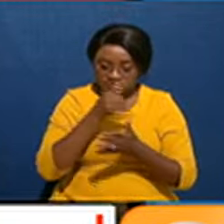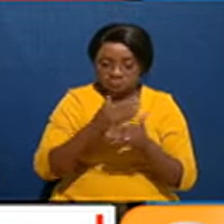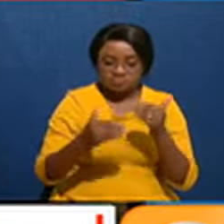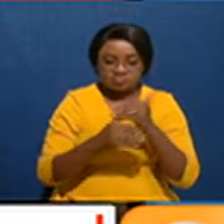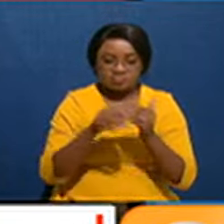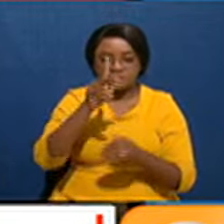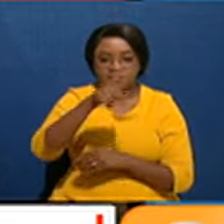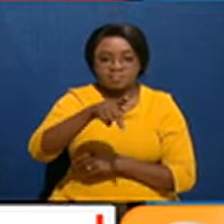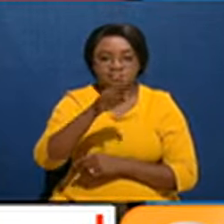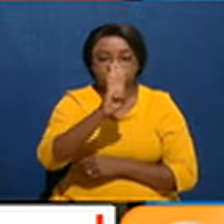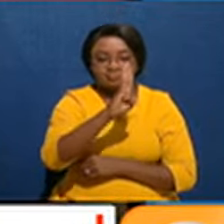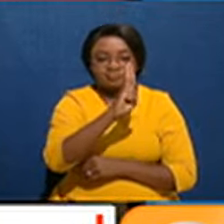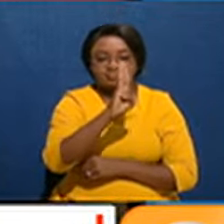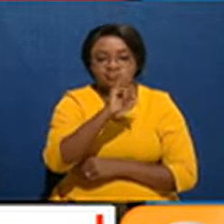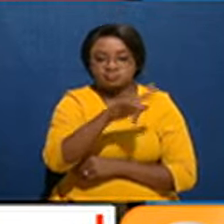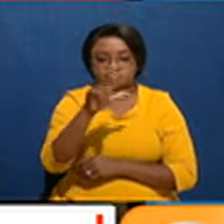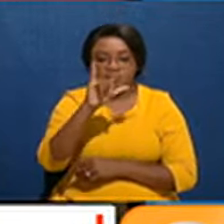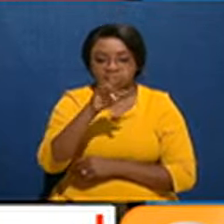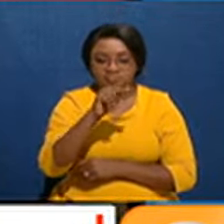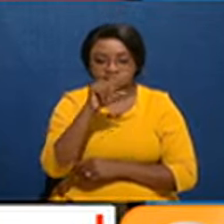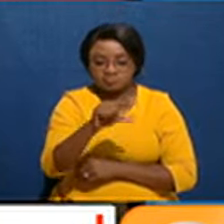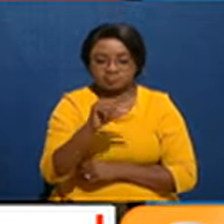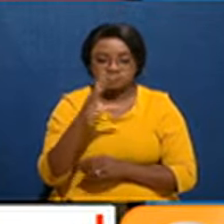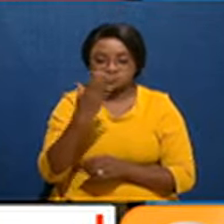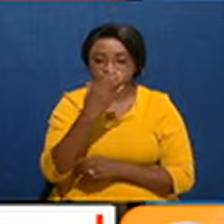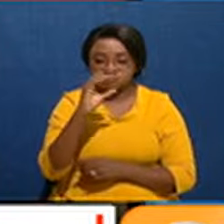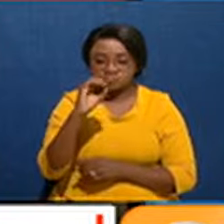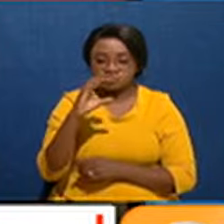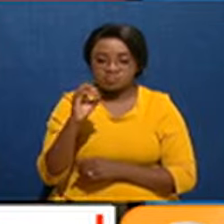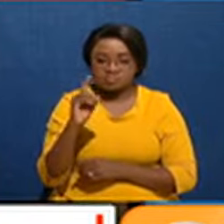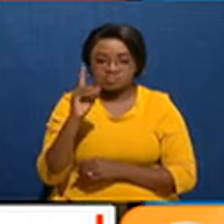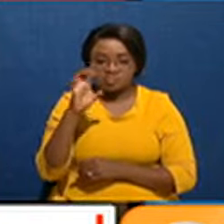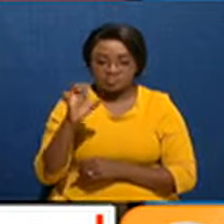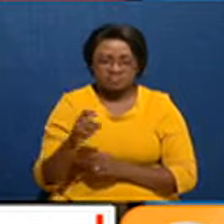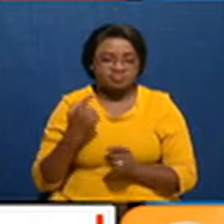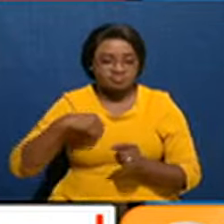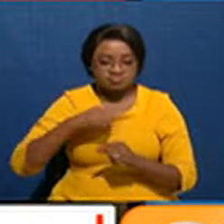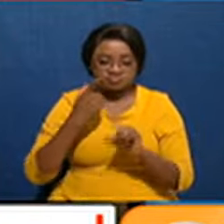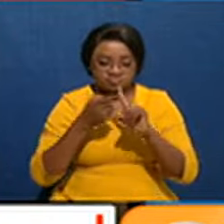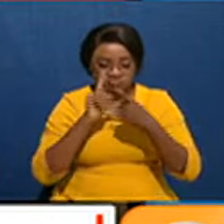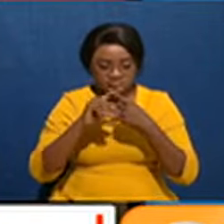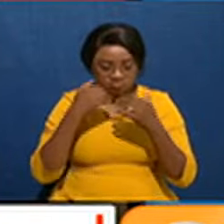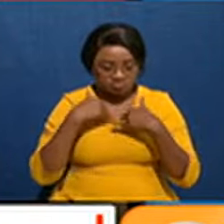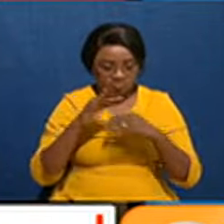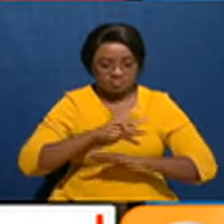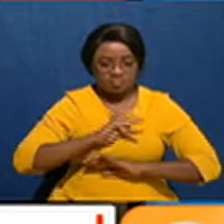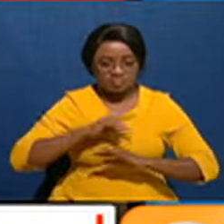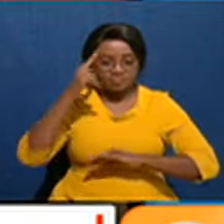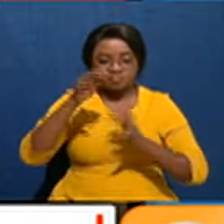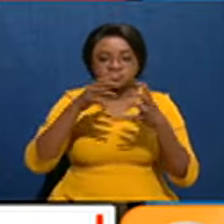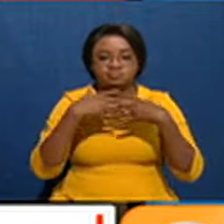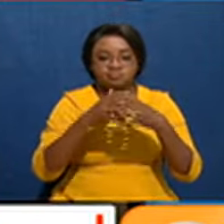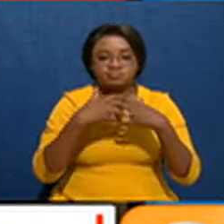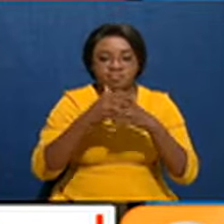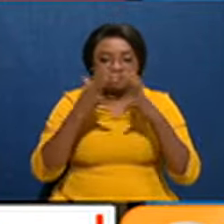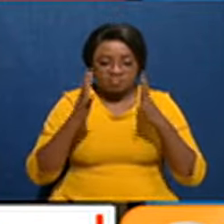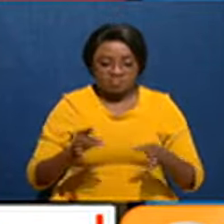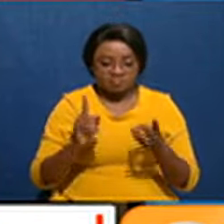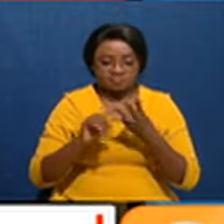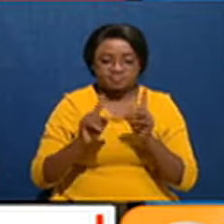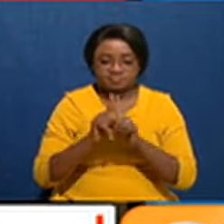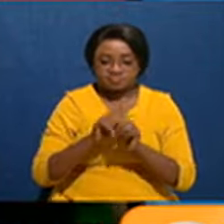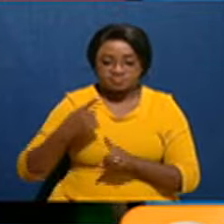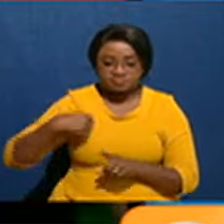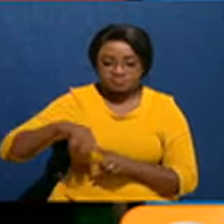legal framework to continue to tighten the gap. We have set standards of practice for engineers. We have specified that, and immediately it's